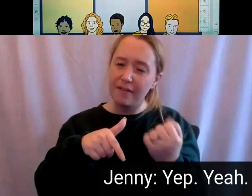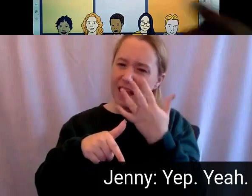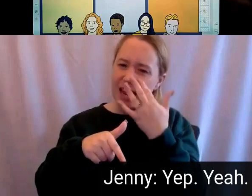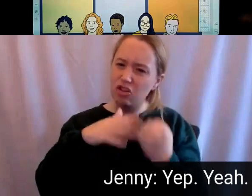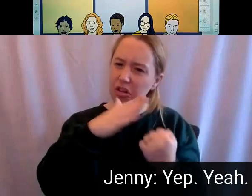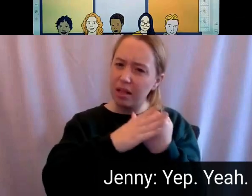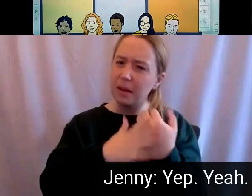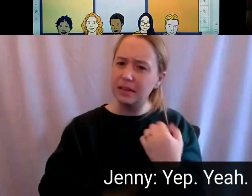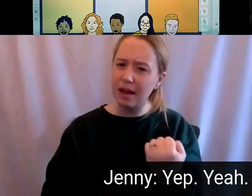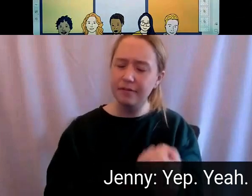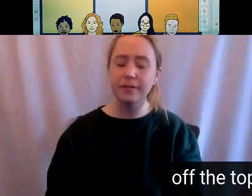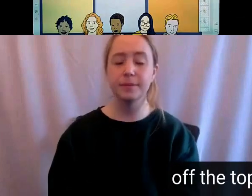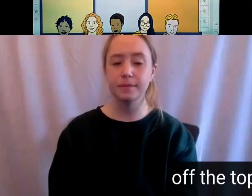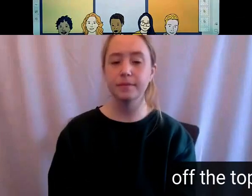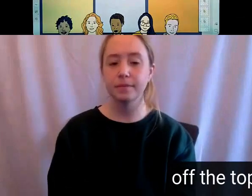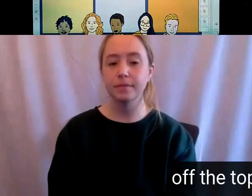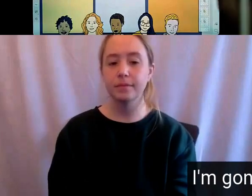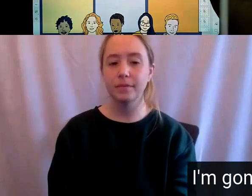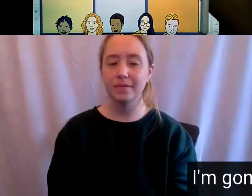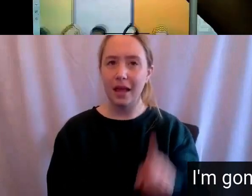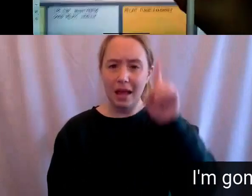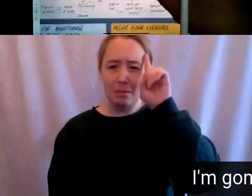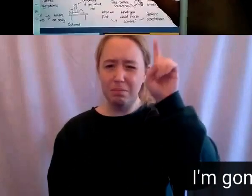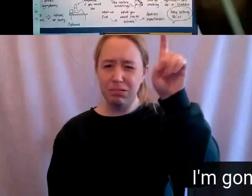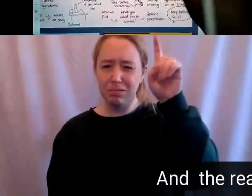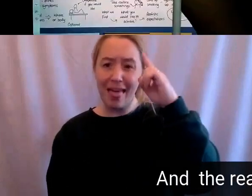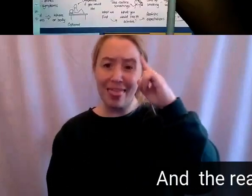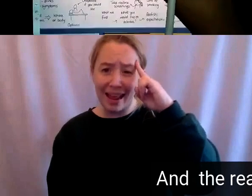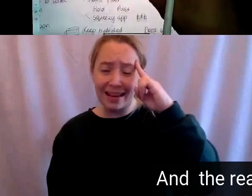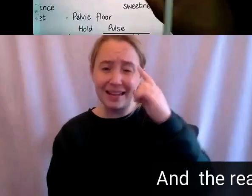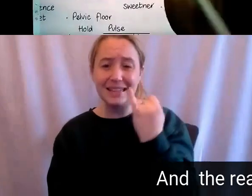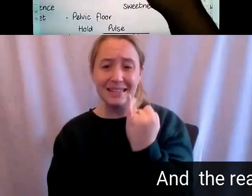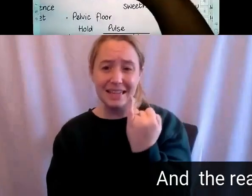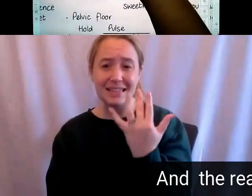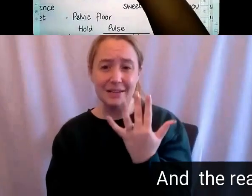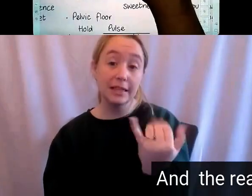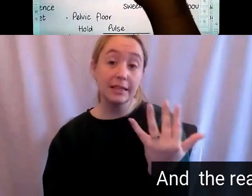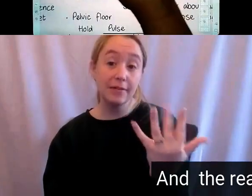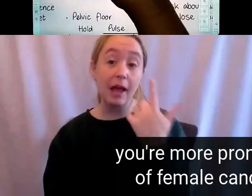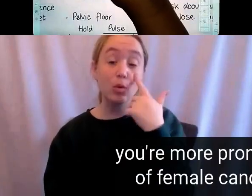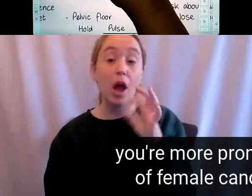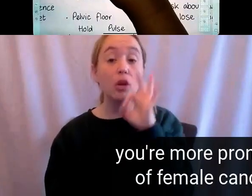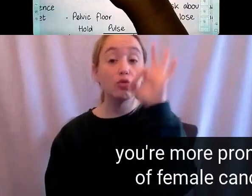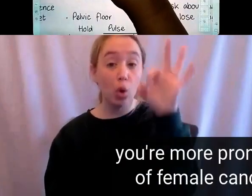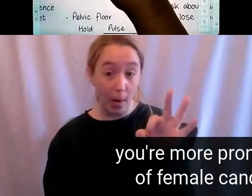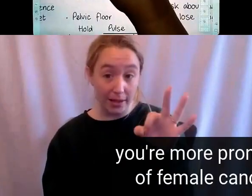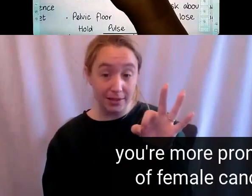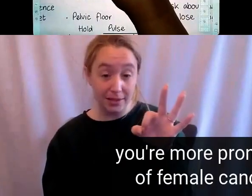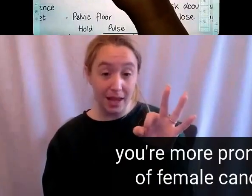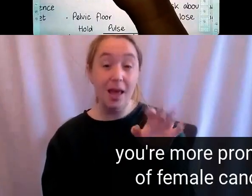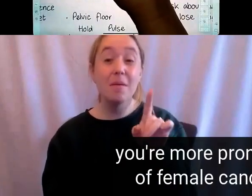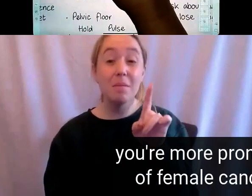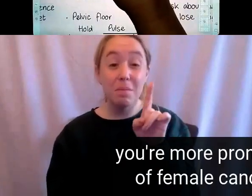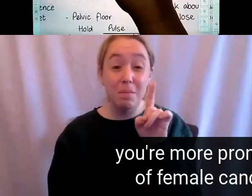So I think now, again, off the top of my head, I'm going to say 65. And that the reason for that is, but you're more prone